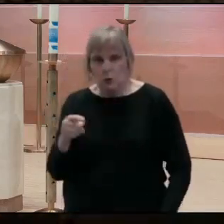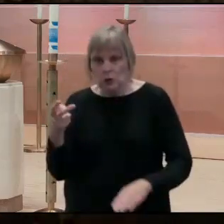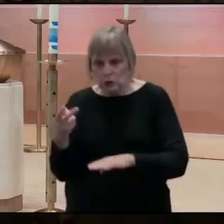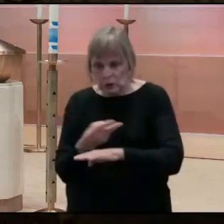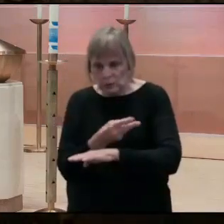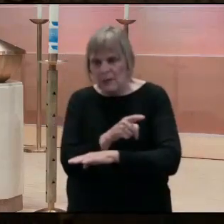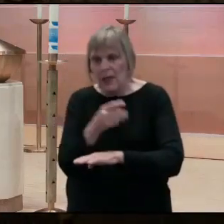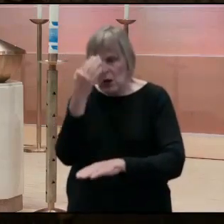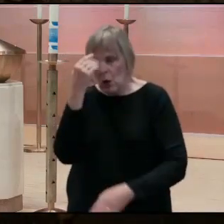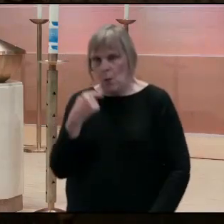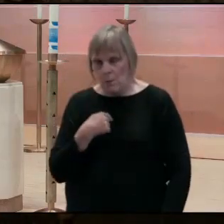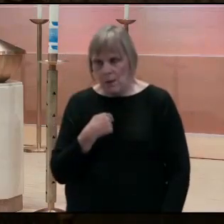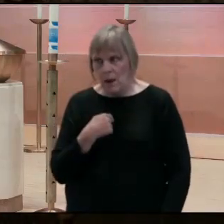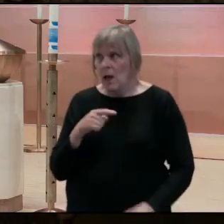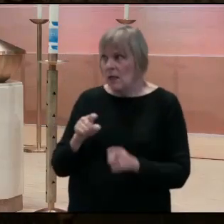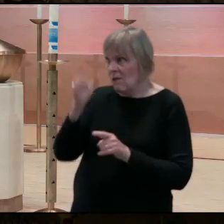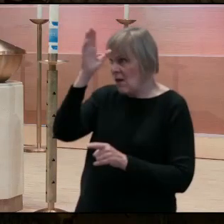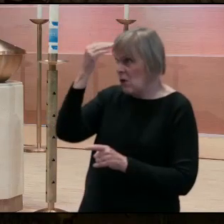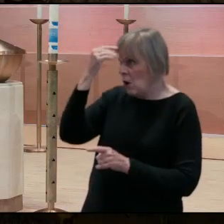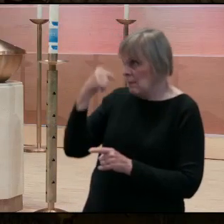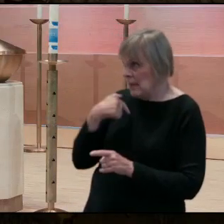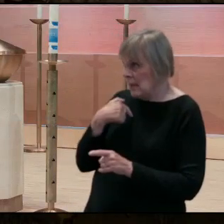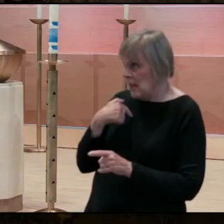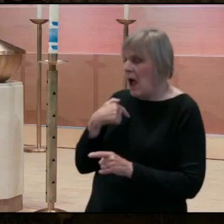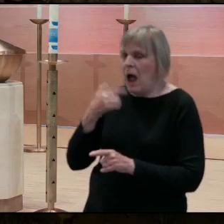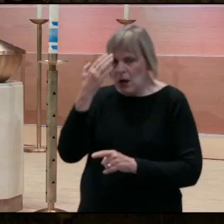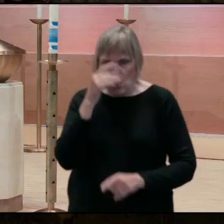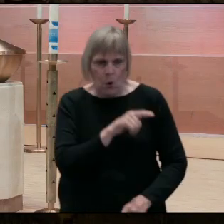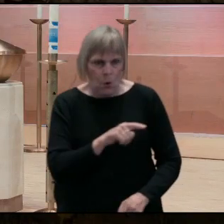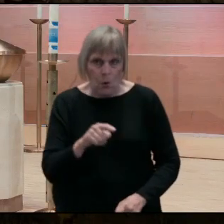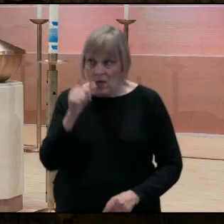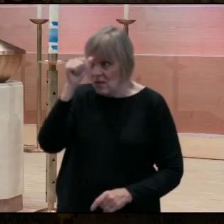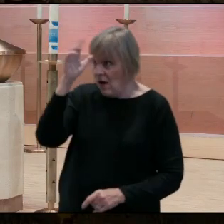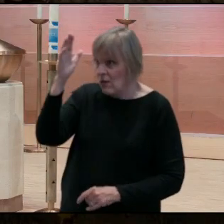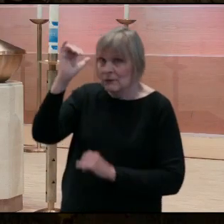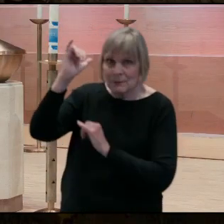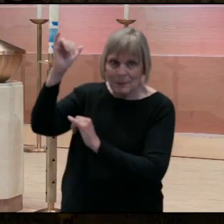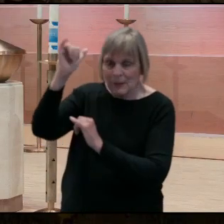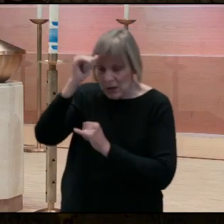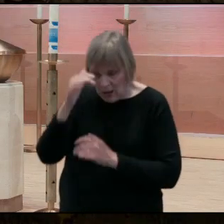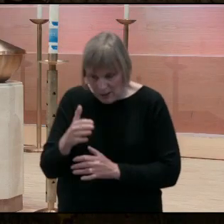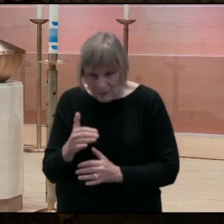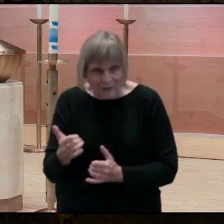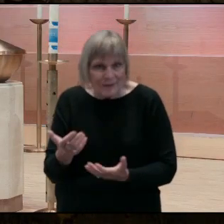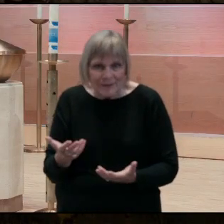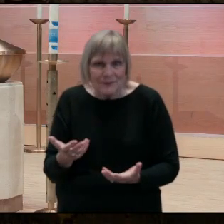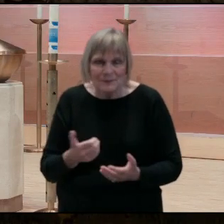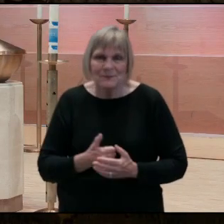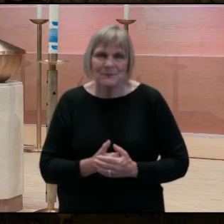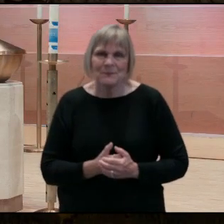me just as my Father knows me, and I know the Father.